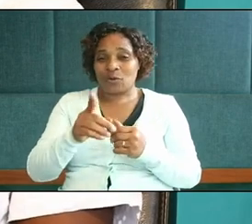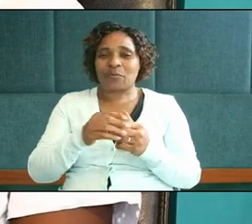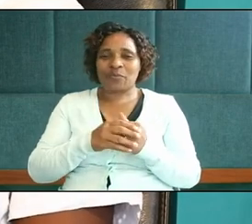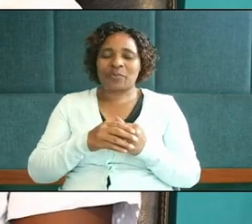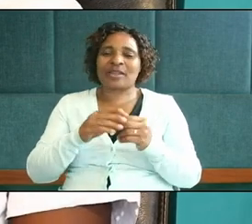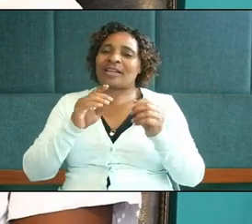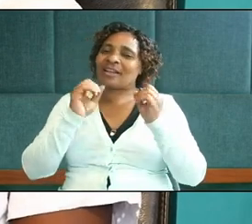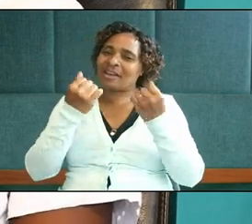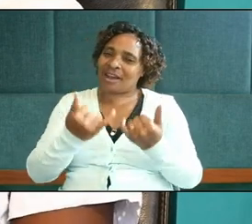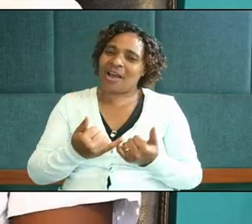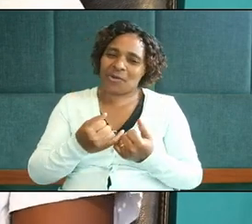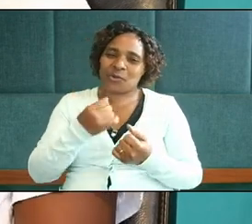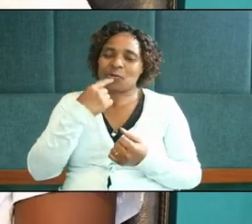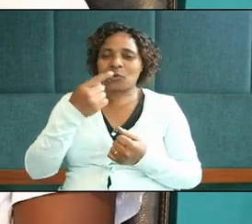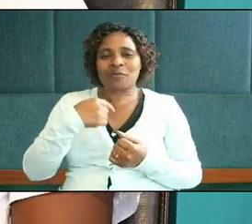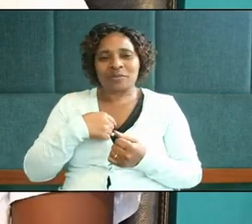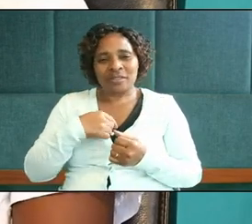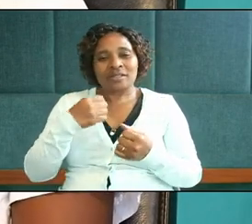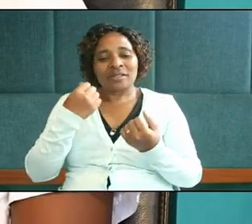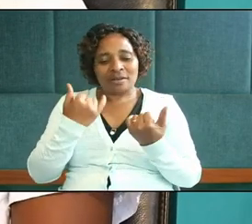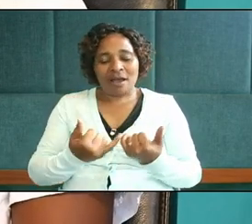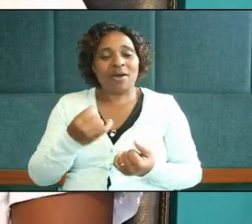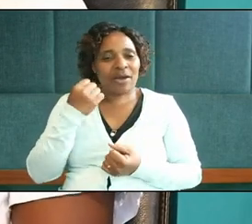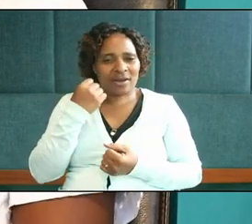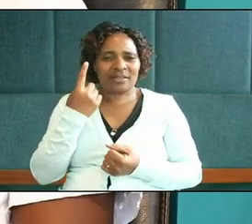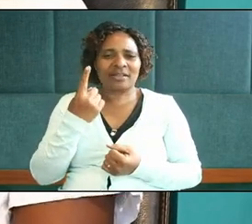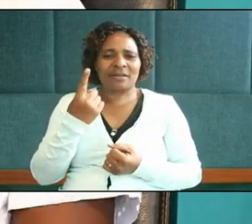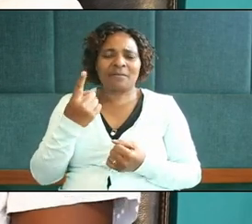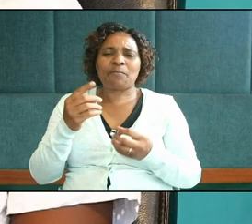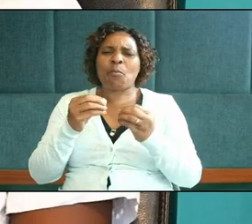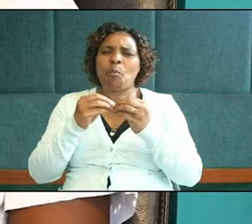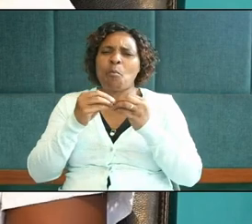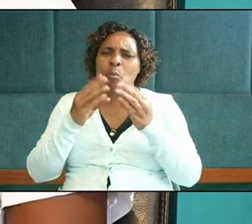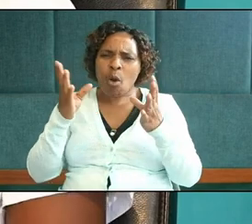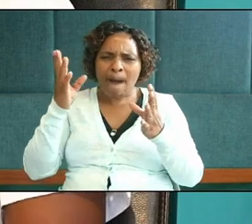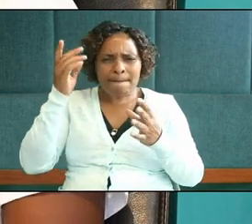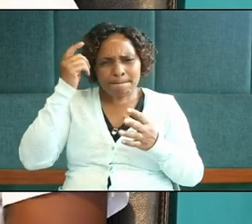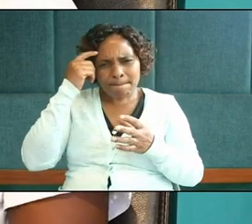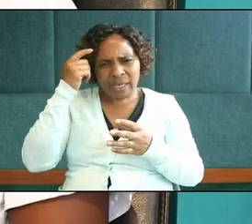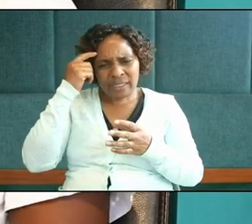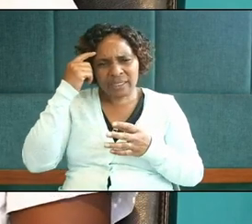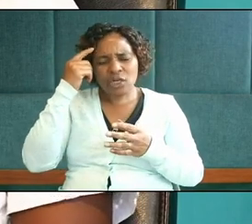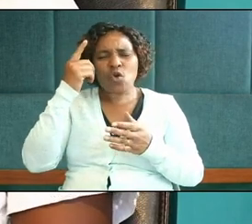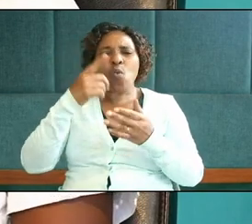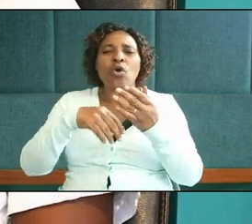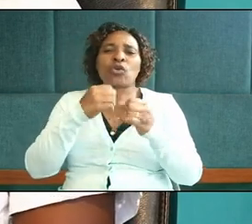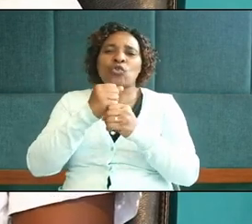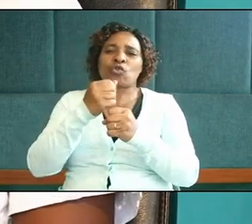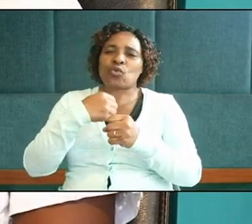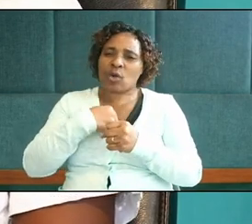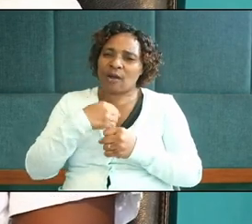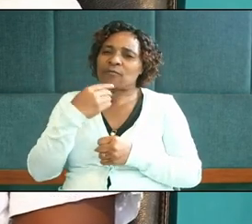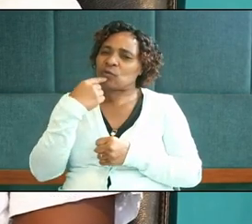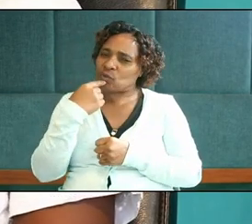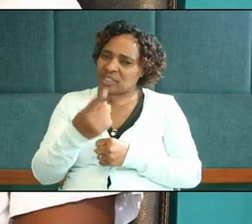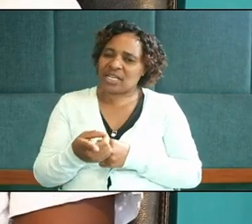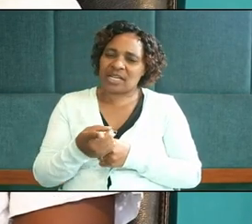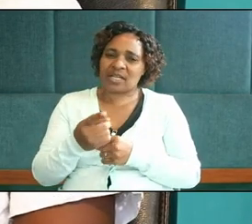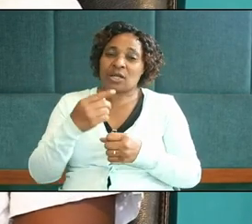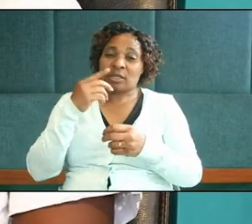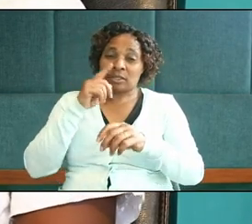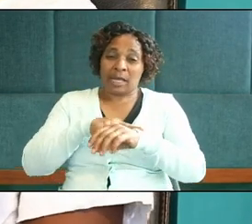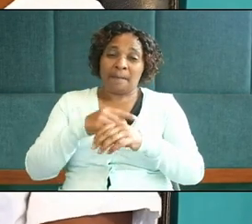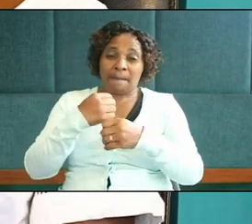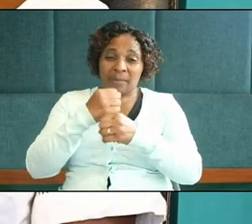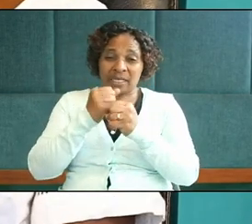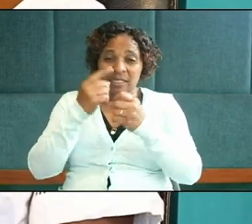me, mom, and now I understand. Yes. So right now, I'm more open-minded to what do you have to say. And even right. when I'm making decisions,